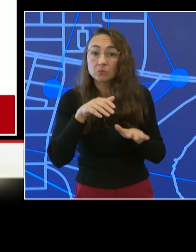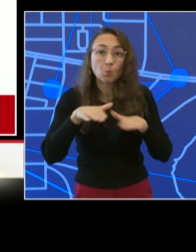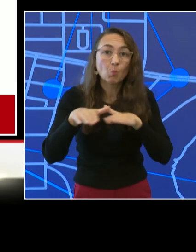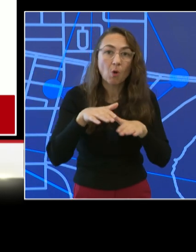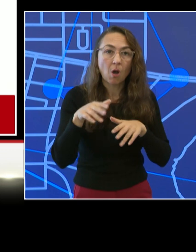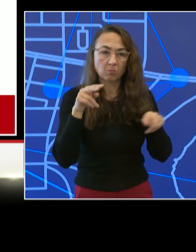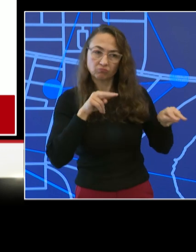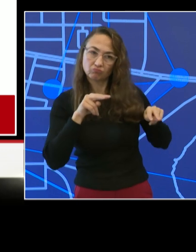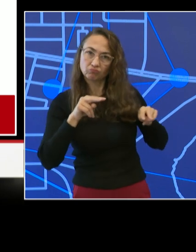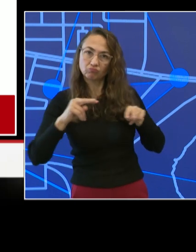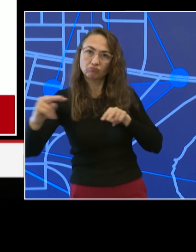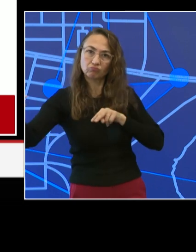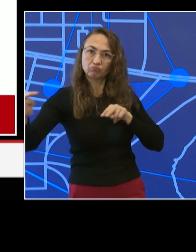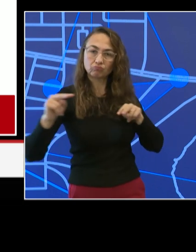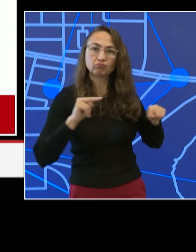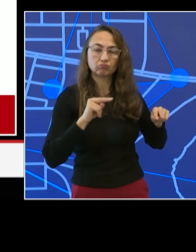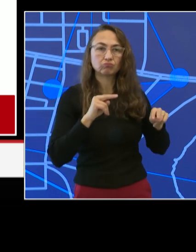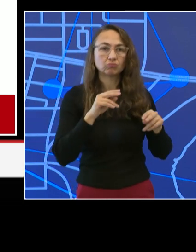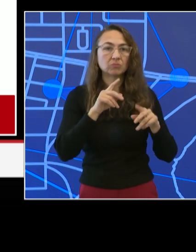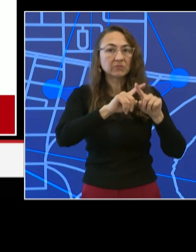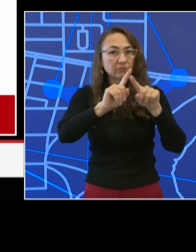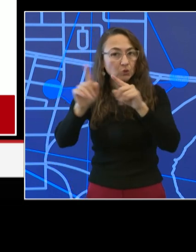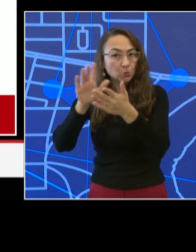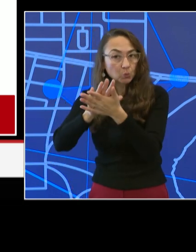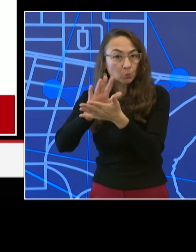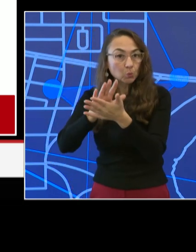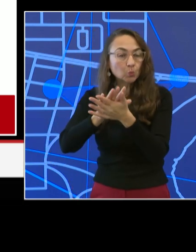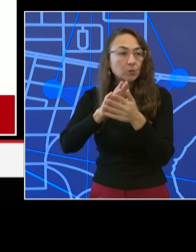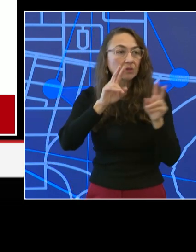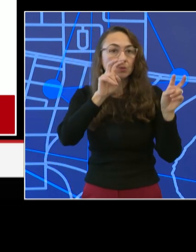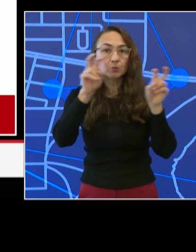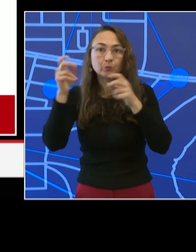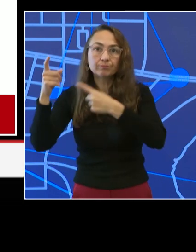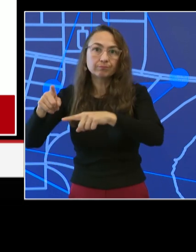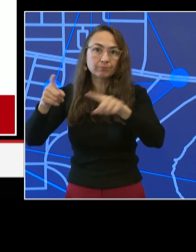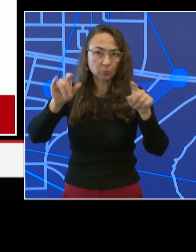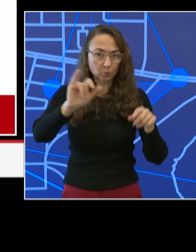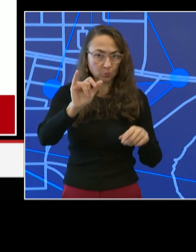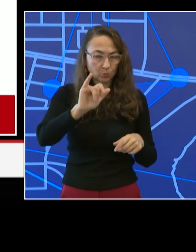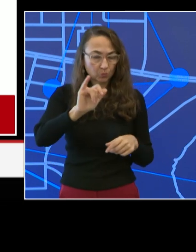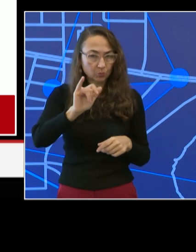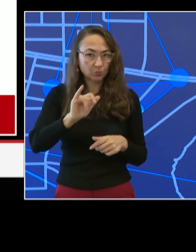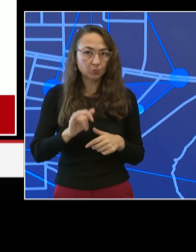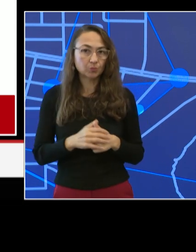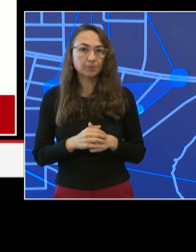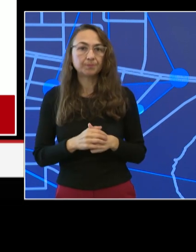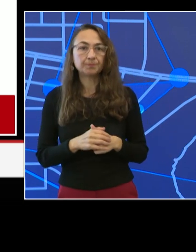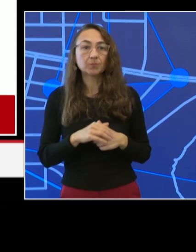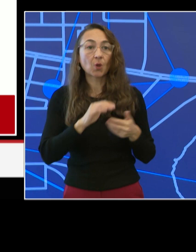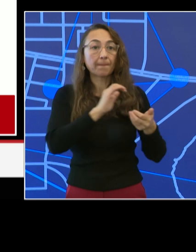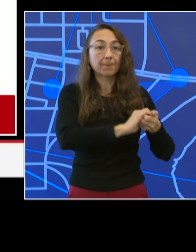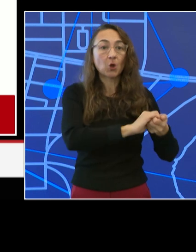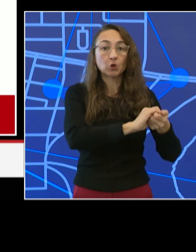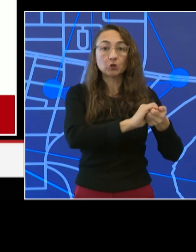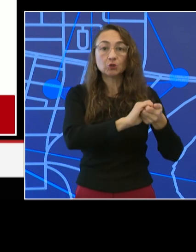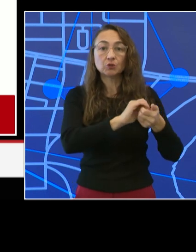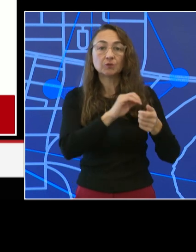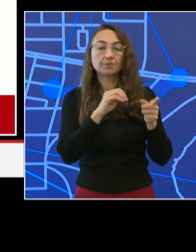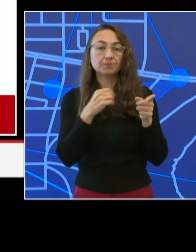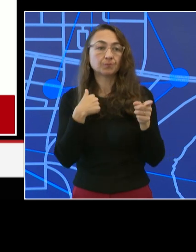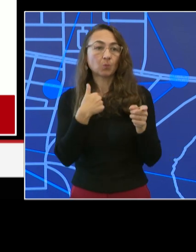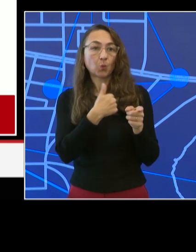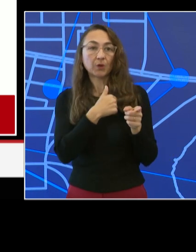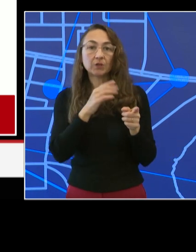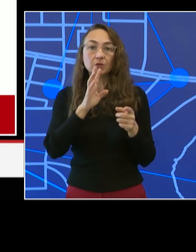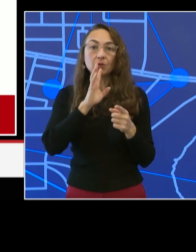crime in our city. So critical component. And then also our partnership. You've heard us talk about policy, policing, and our